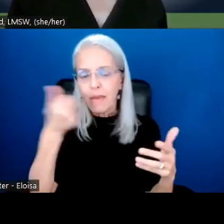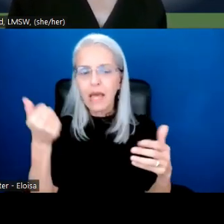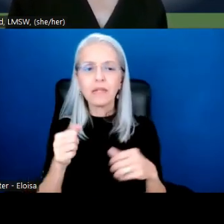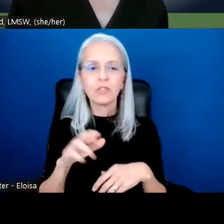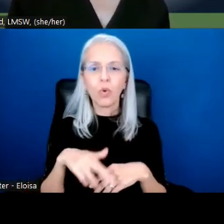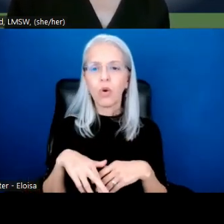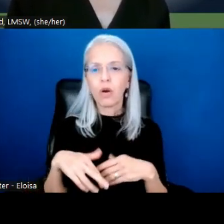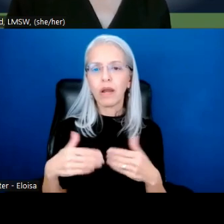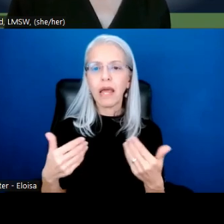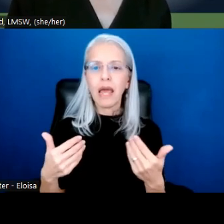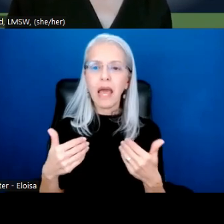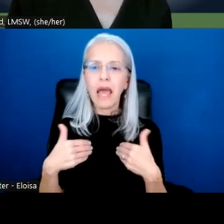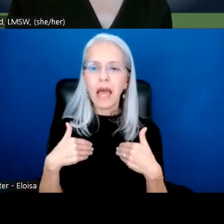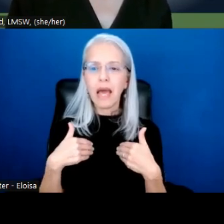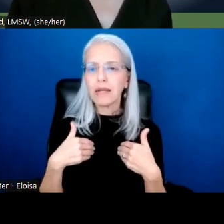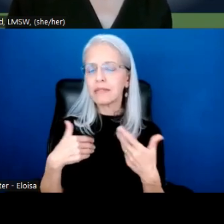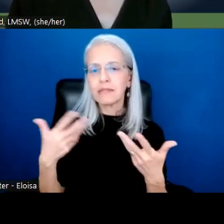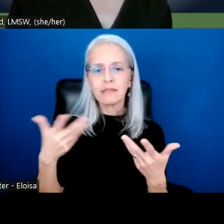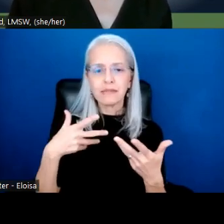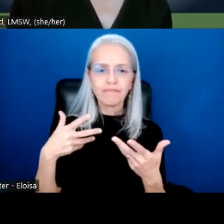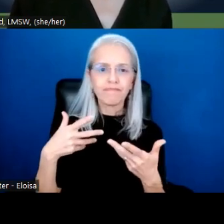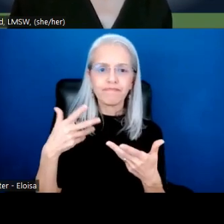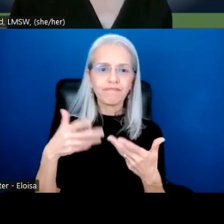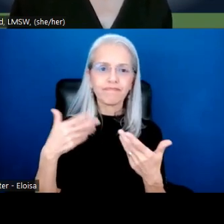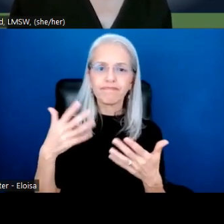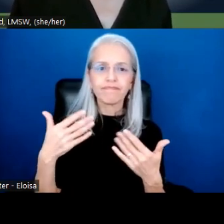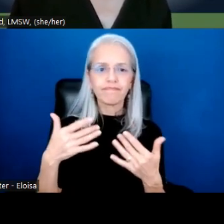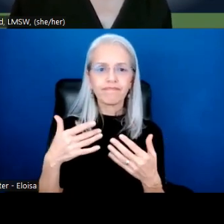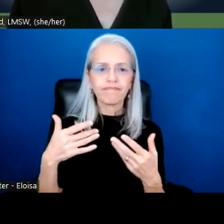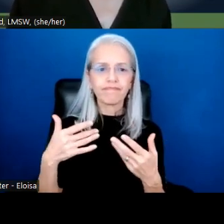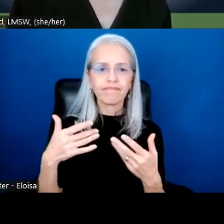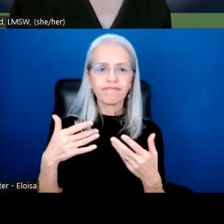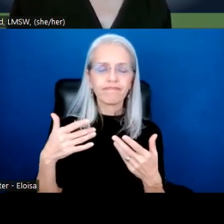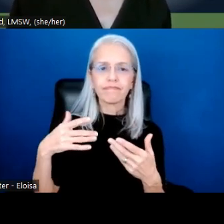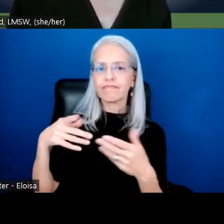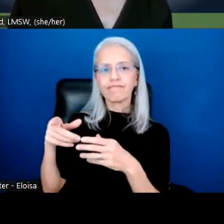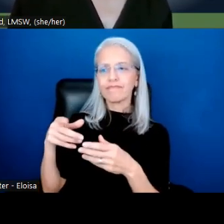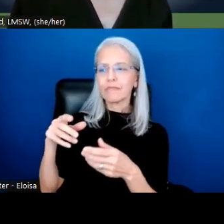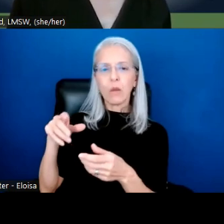SOGI issues. Yeah, We want to make sure that we're attending to those and not just